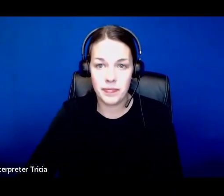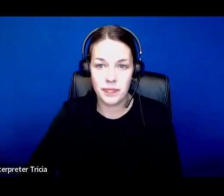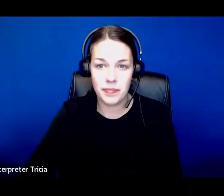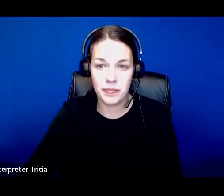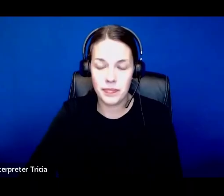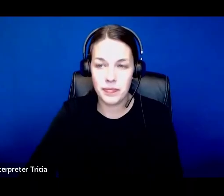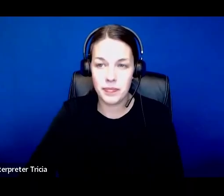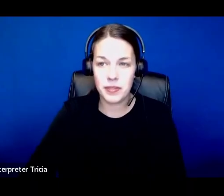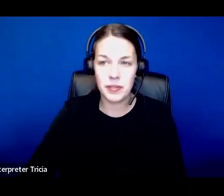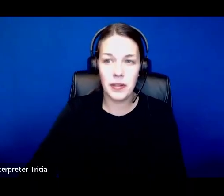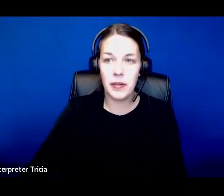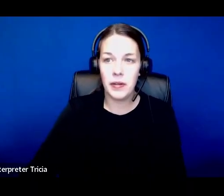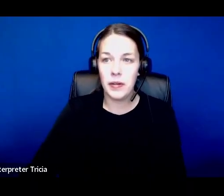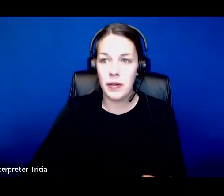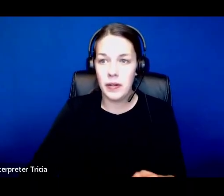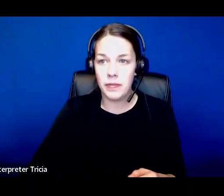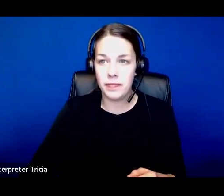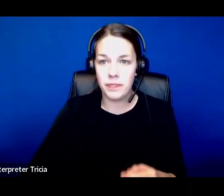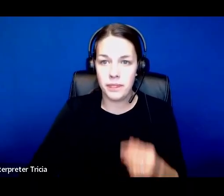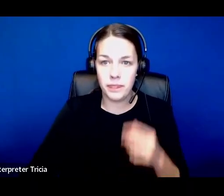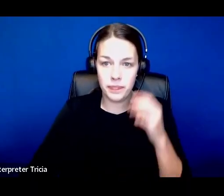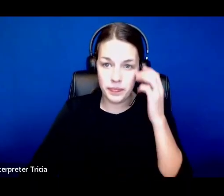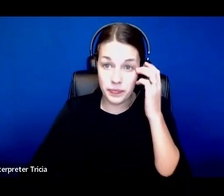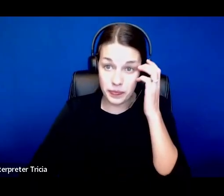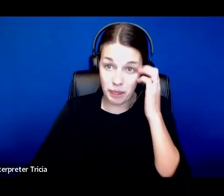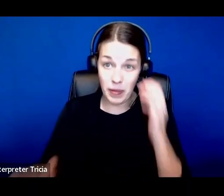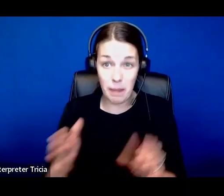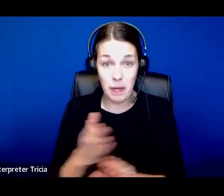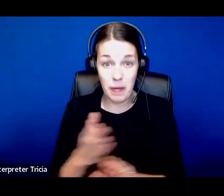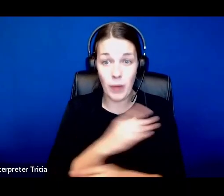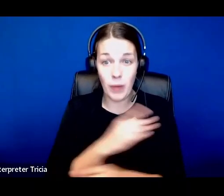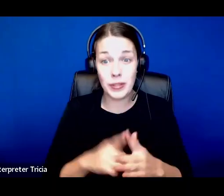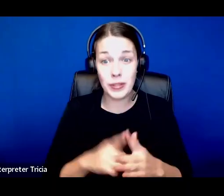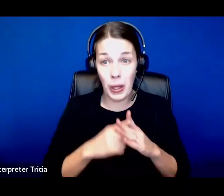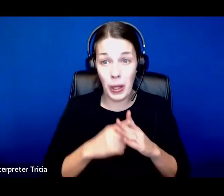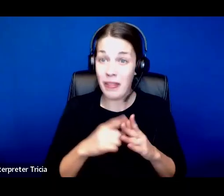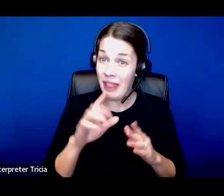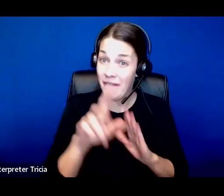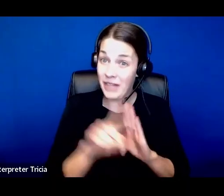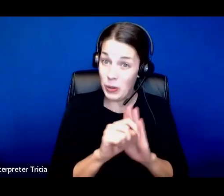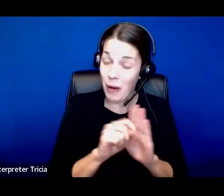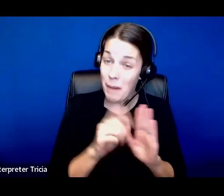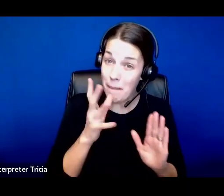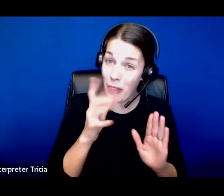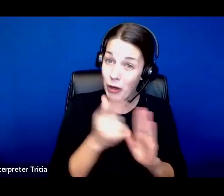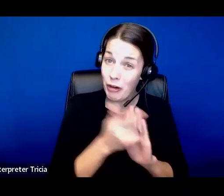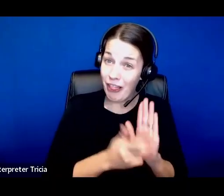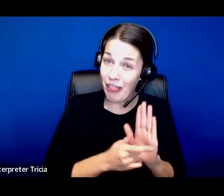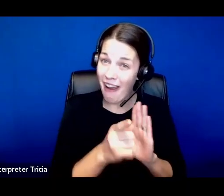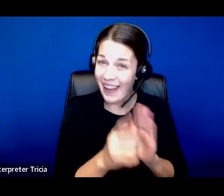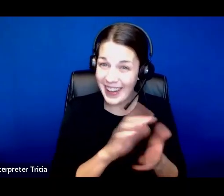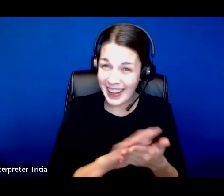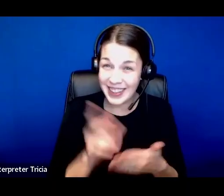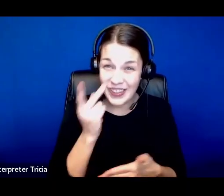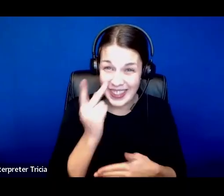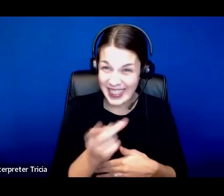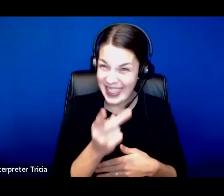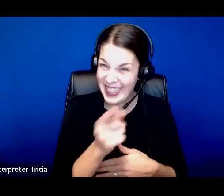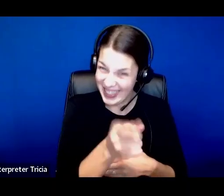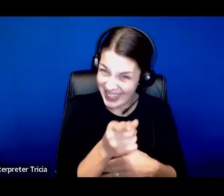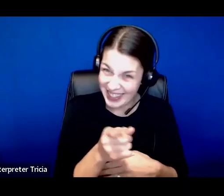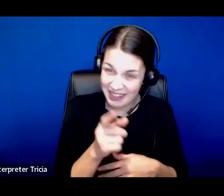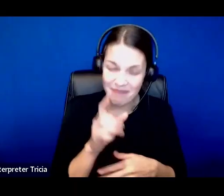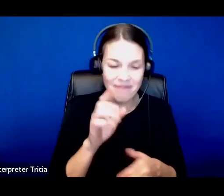Before we start, I just got to say the video showed a picture of my mother-in-law, which was a very nice surprise to see her